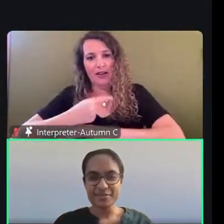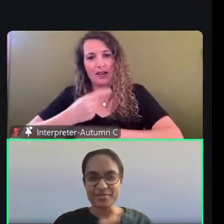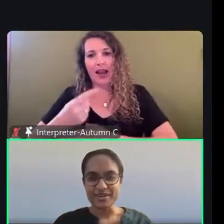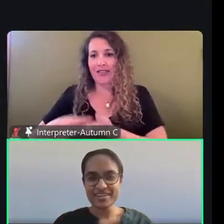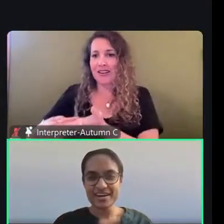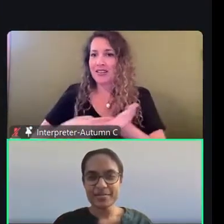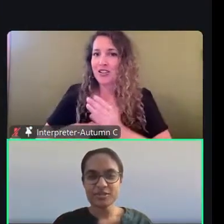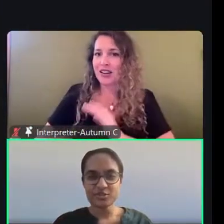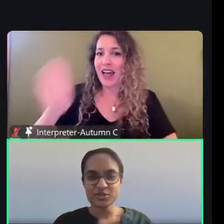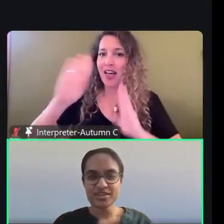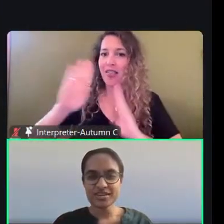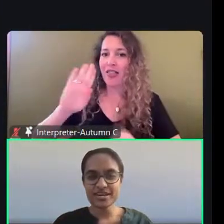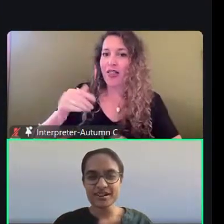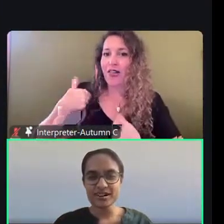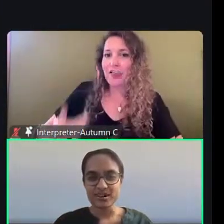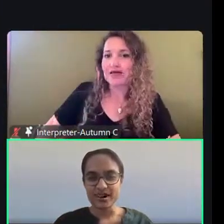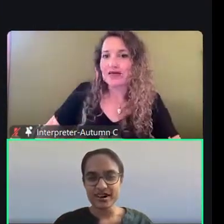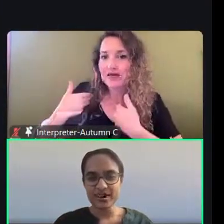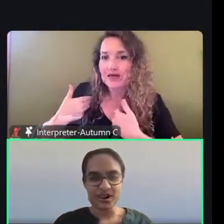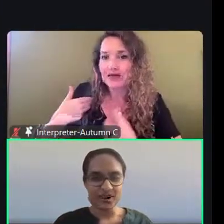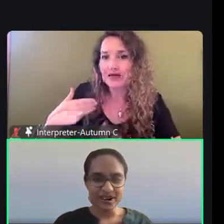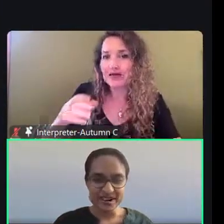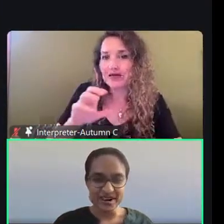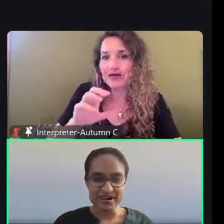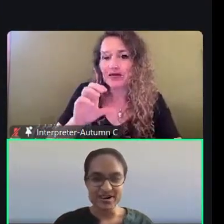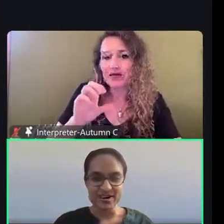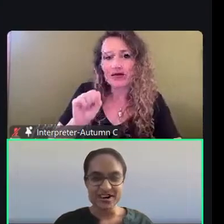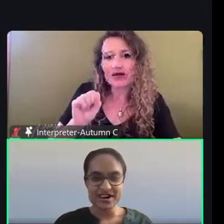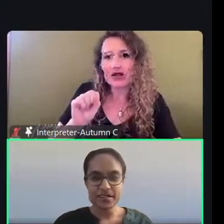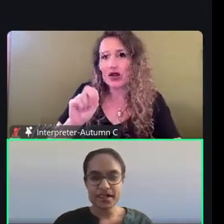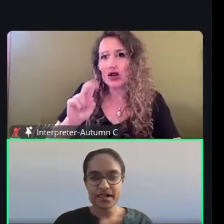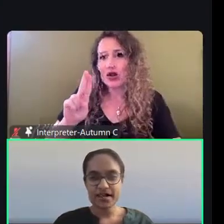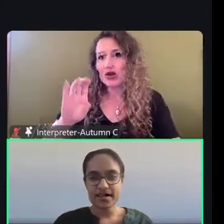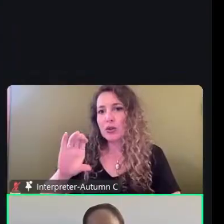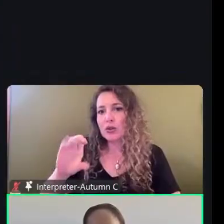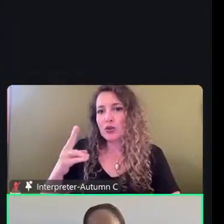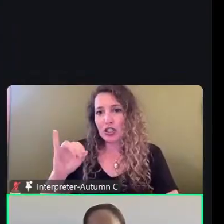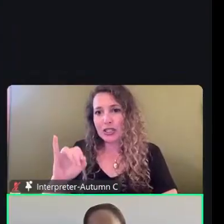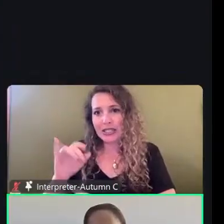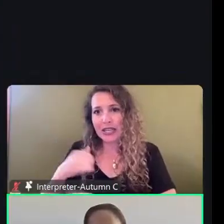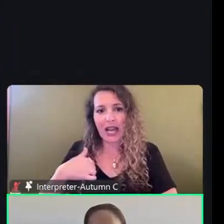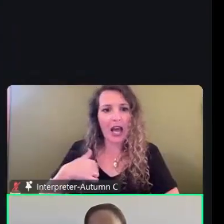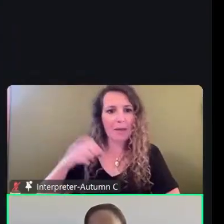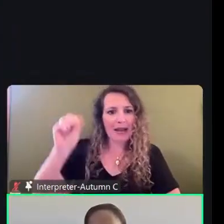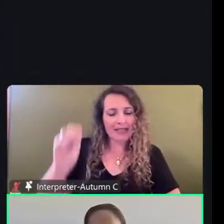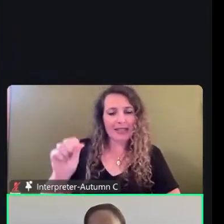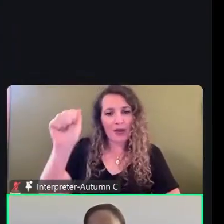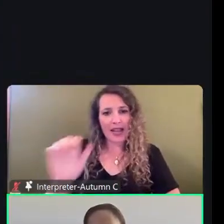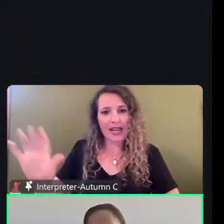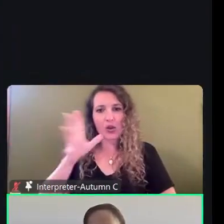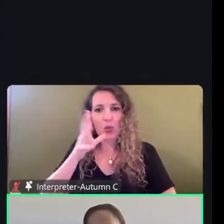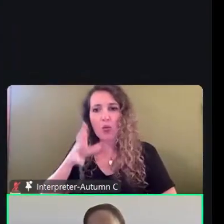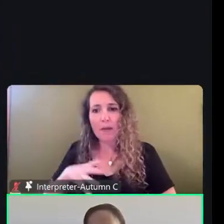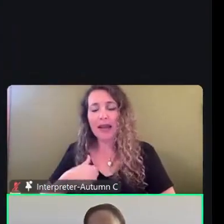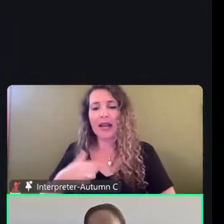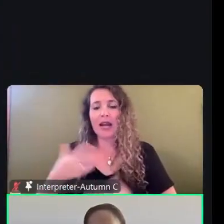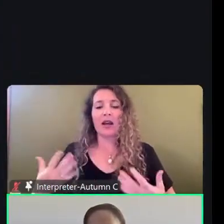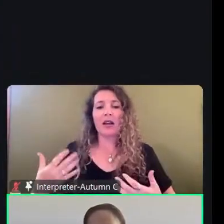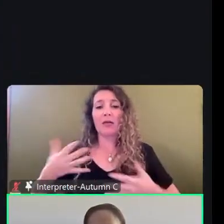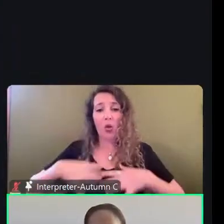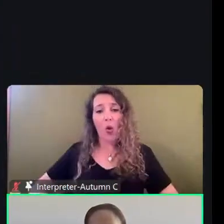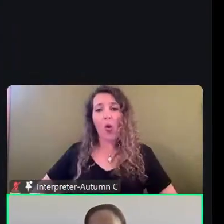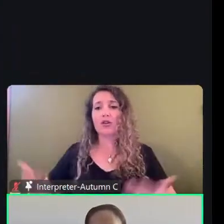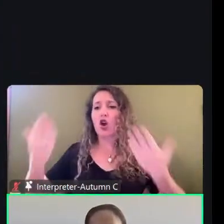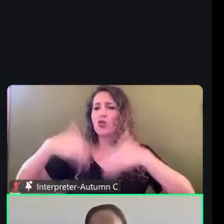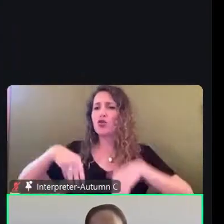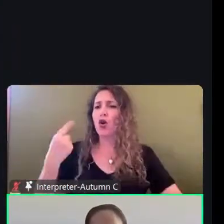Hi, everyone. I'm Suchita Rastogi, or you can just call me Suchi. I am a South Asian woman, and I'm wearing a dark